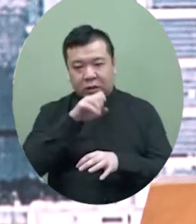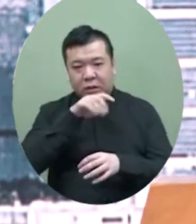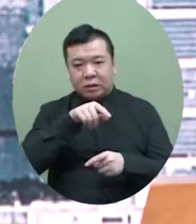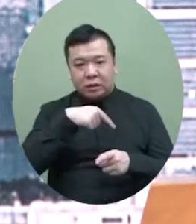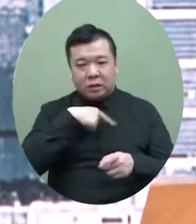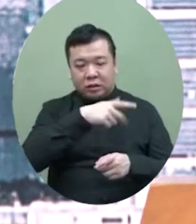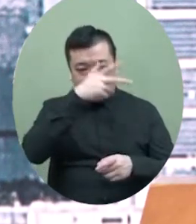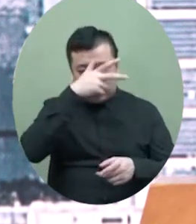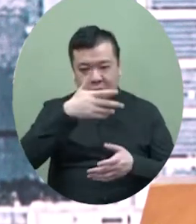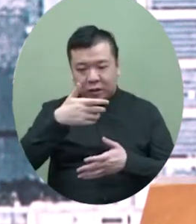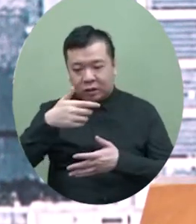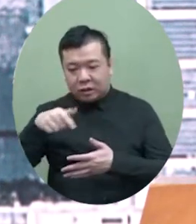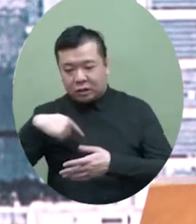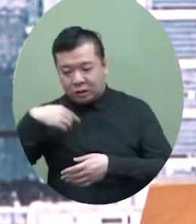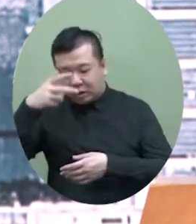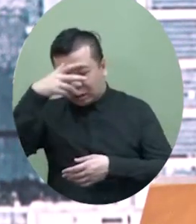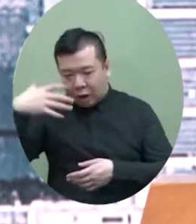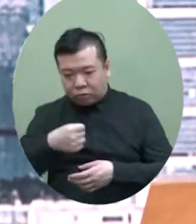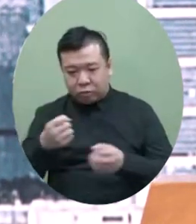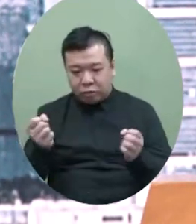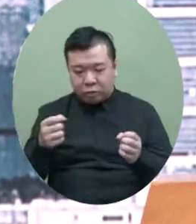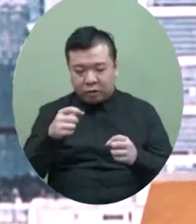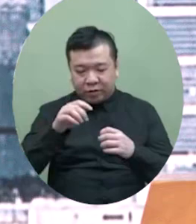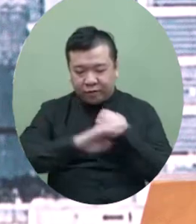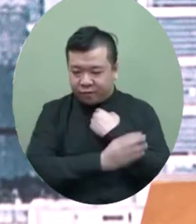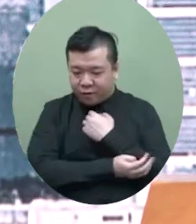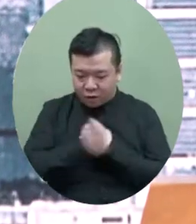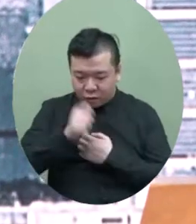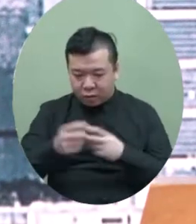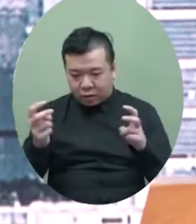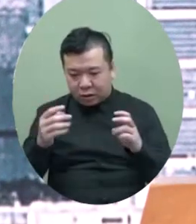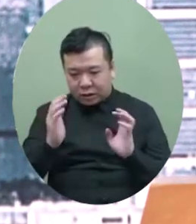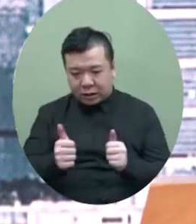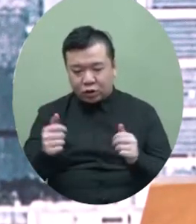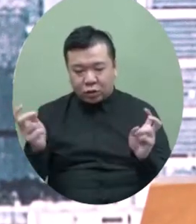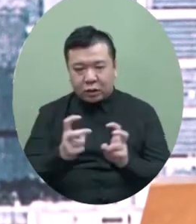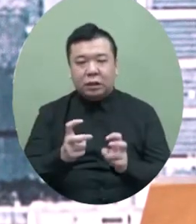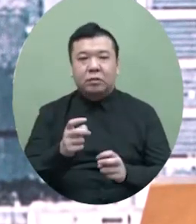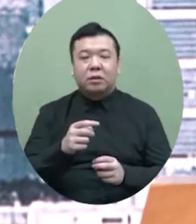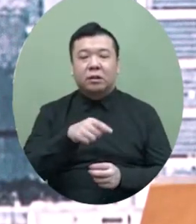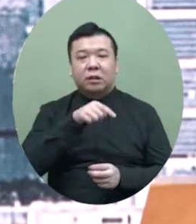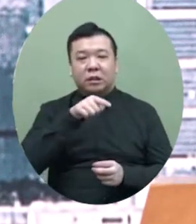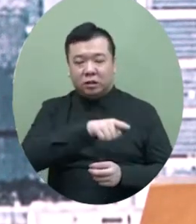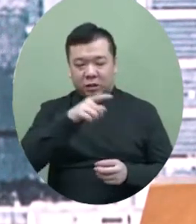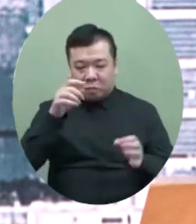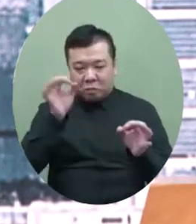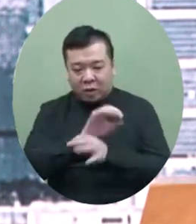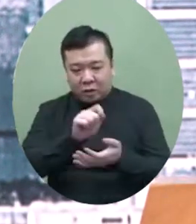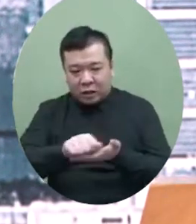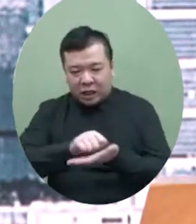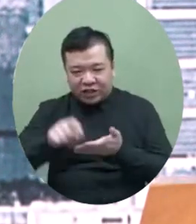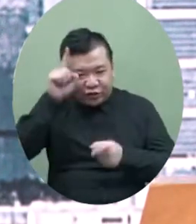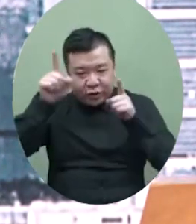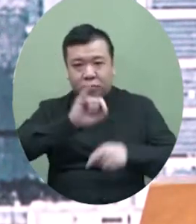intervention into judicial independence. That was the totally unacceptable and would not be done by